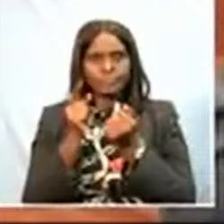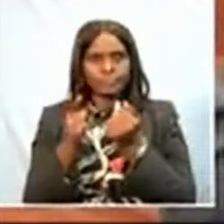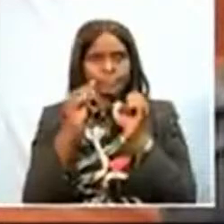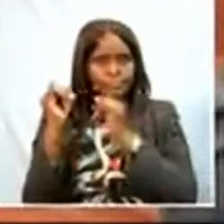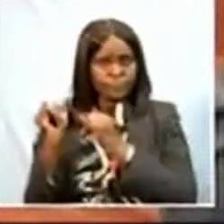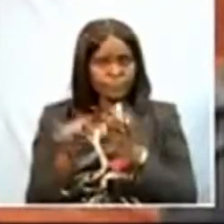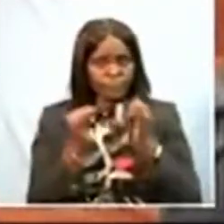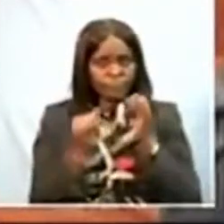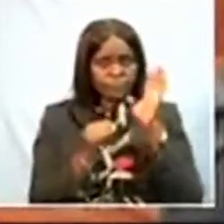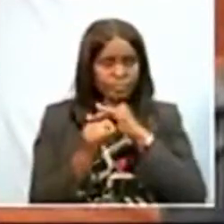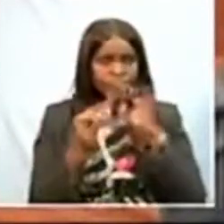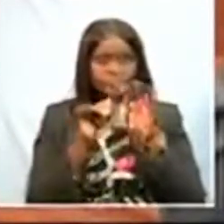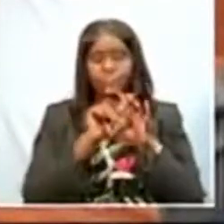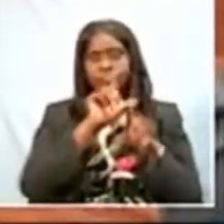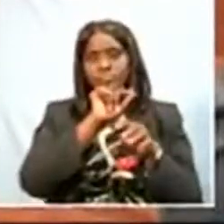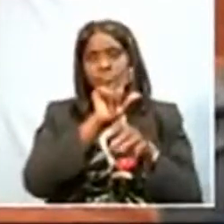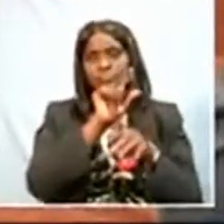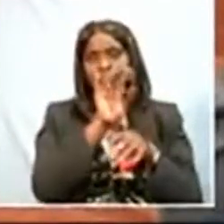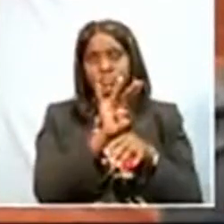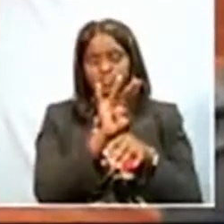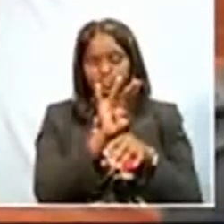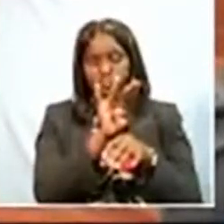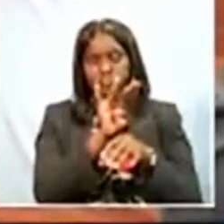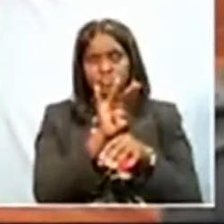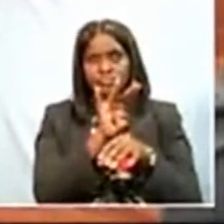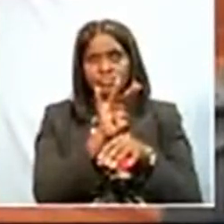implemented in 2024.